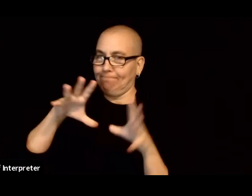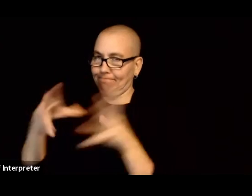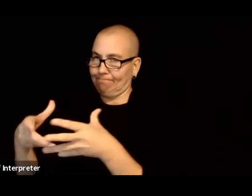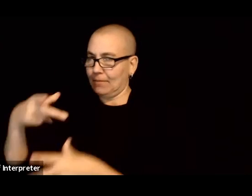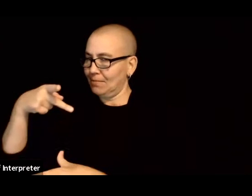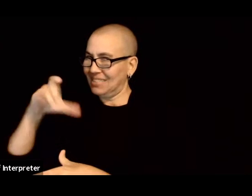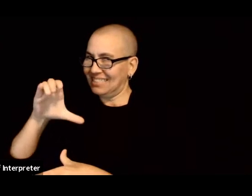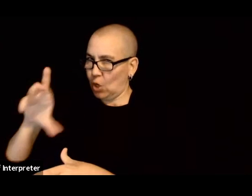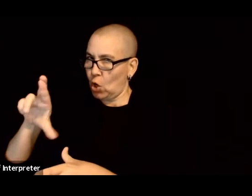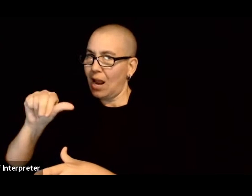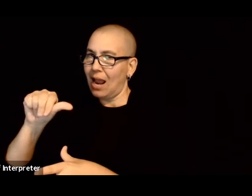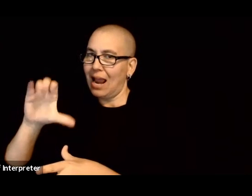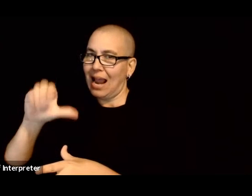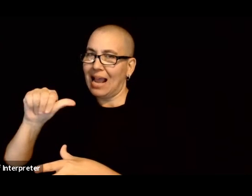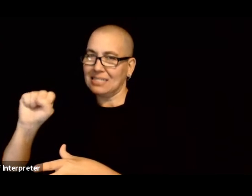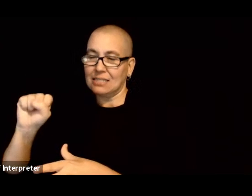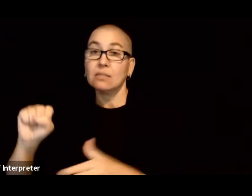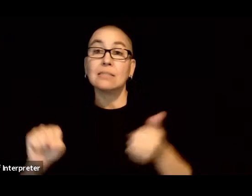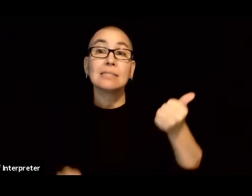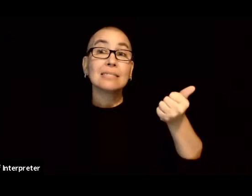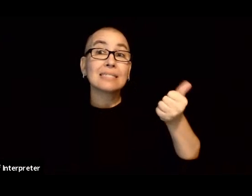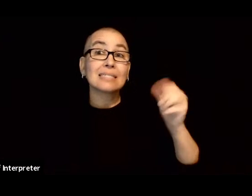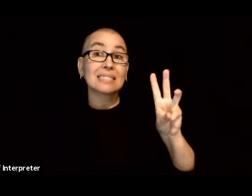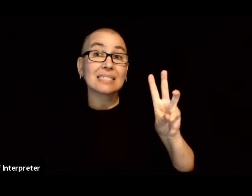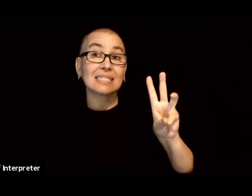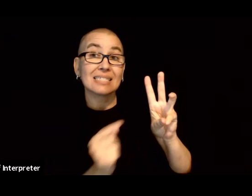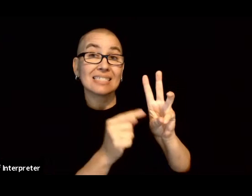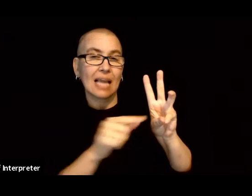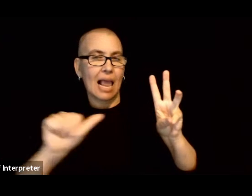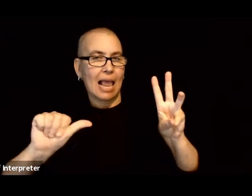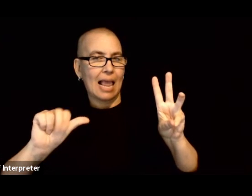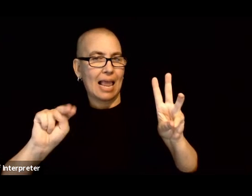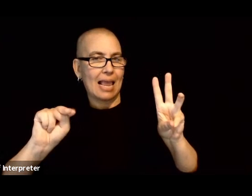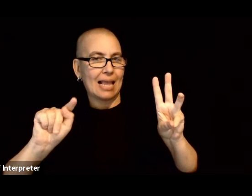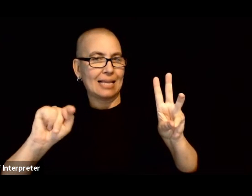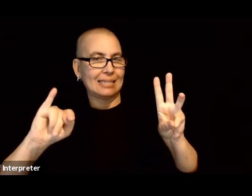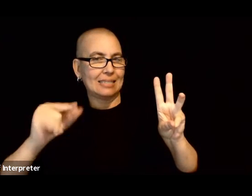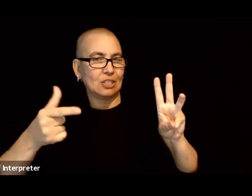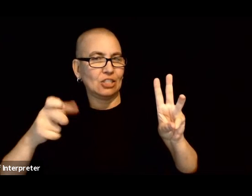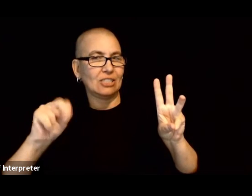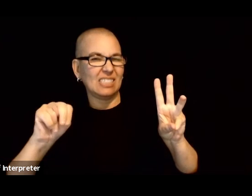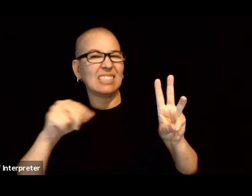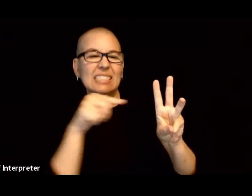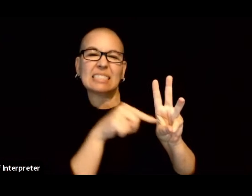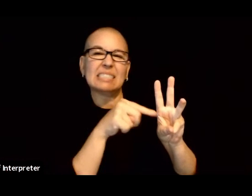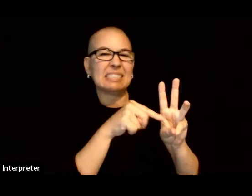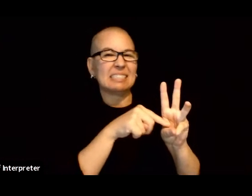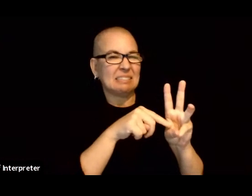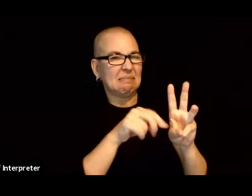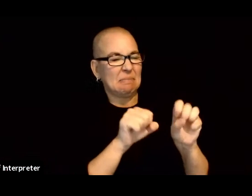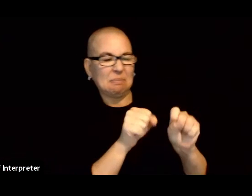considered probable cases or antigen positive. We have a new total of